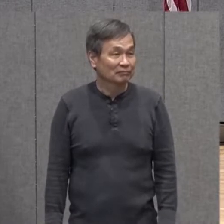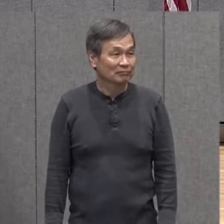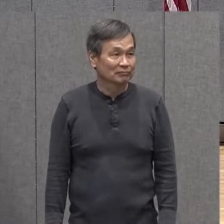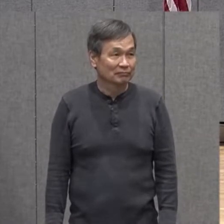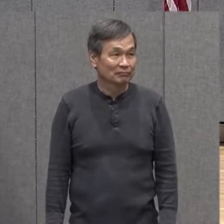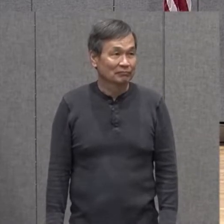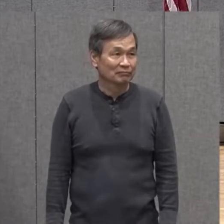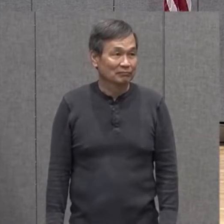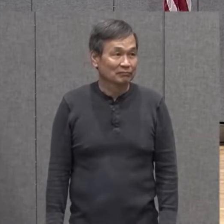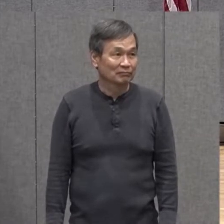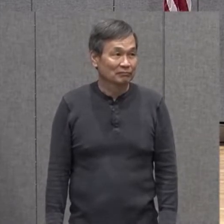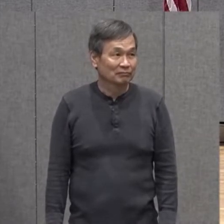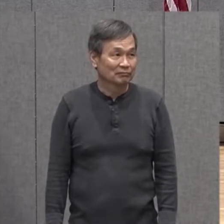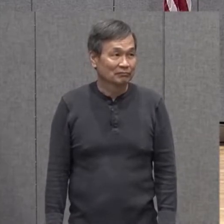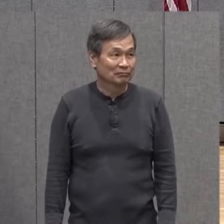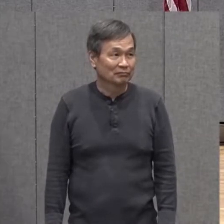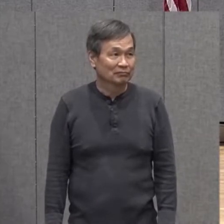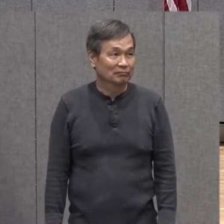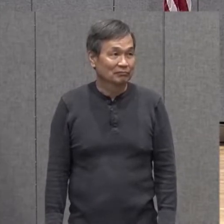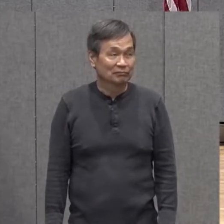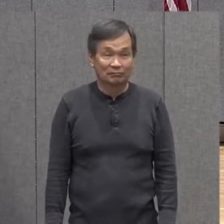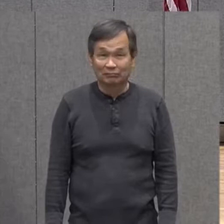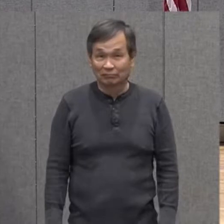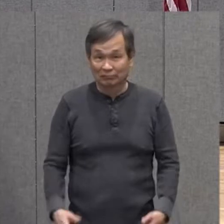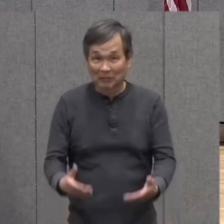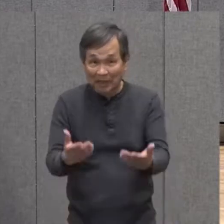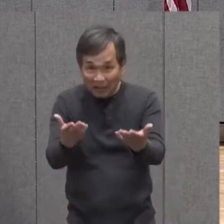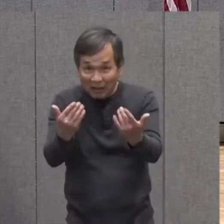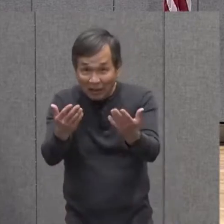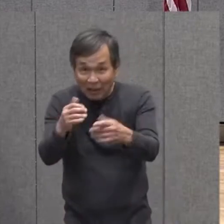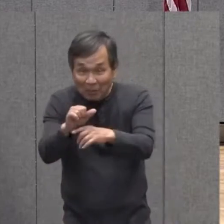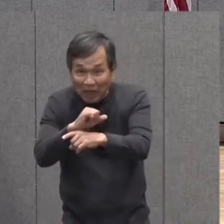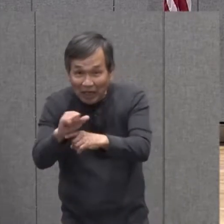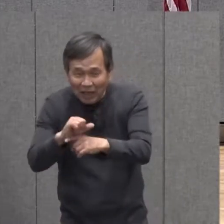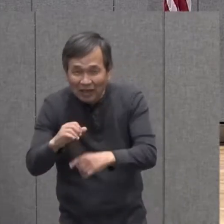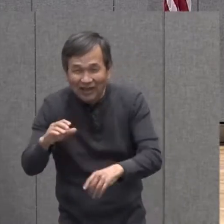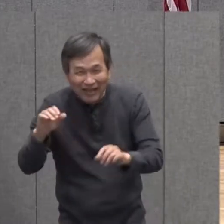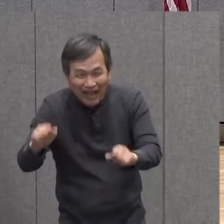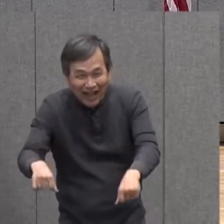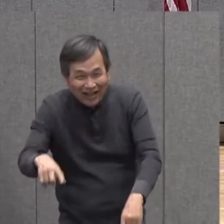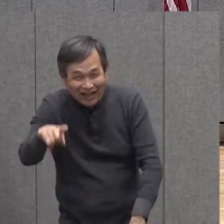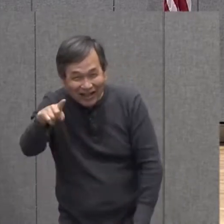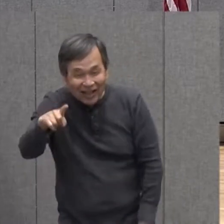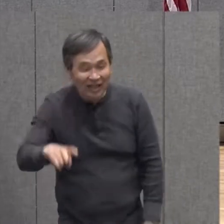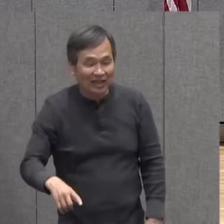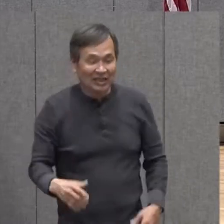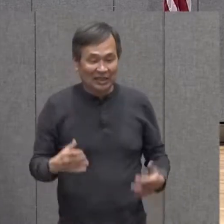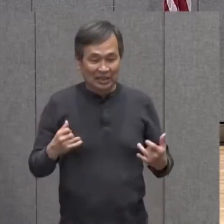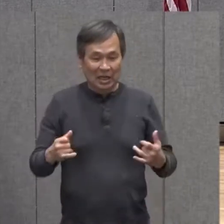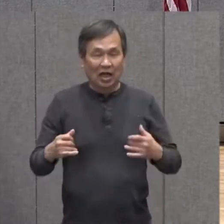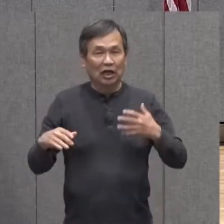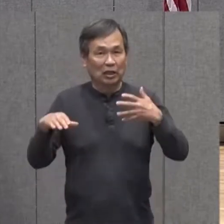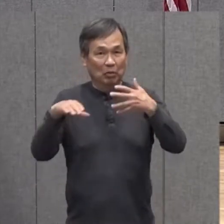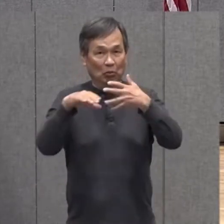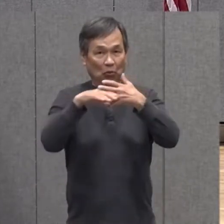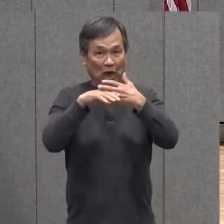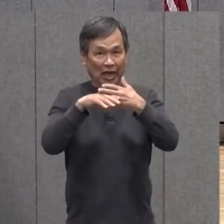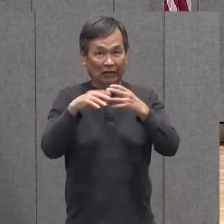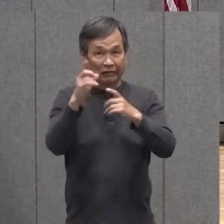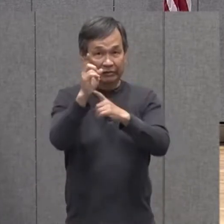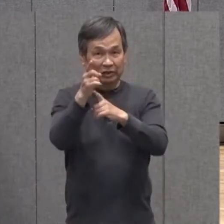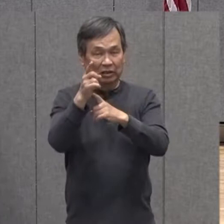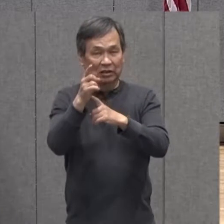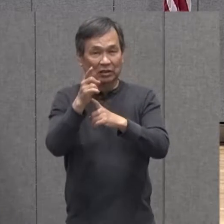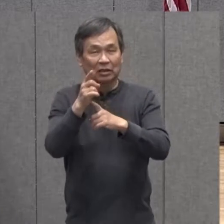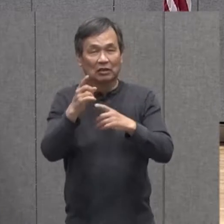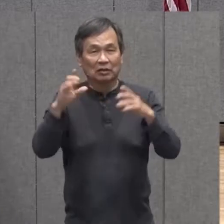con 3 bolsas. Excelente. So keep practicing, guys. I know you can get this. We are going to take a break for a second, and we'll be back